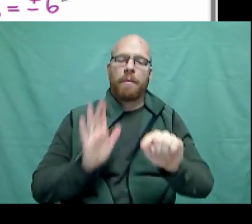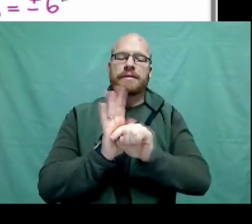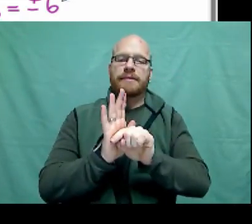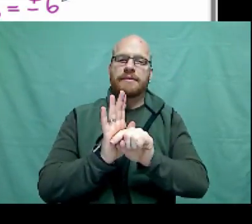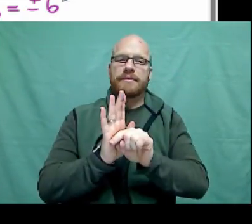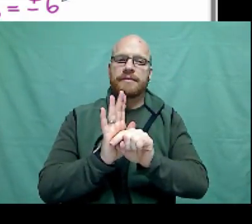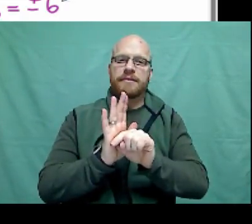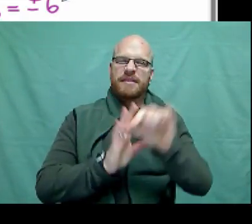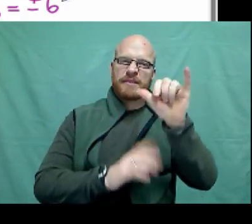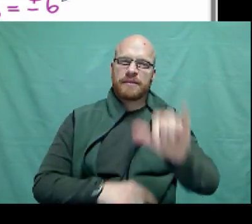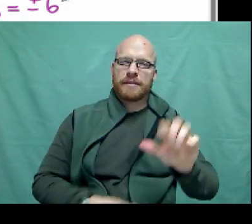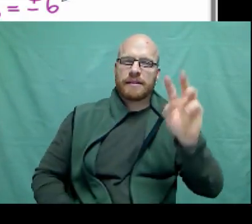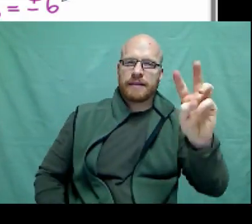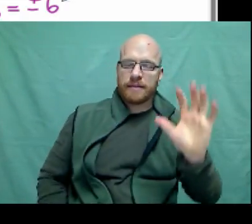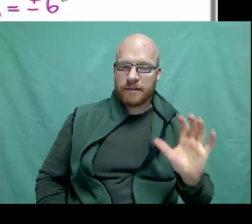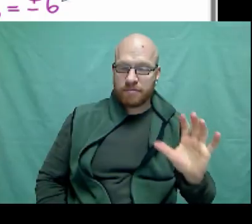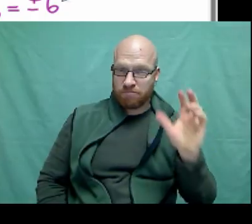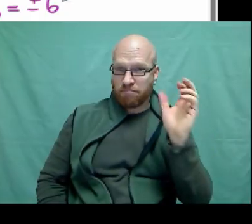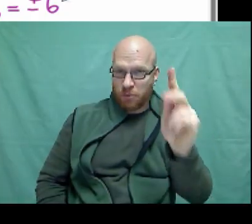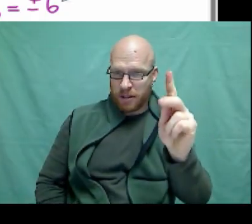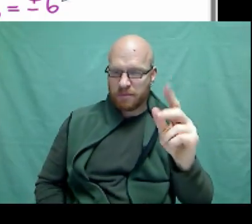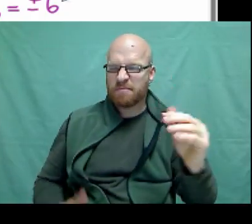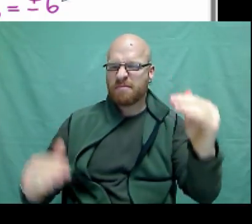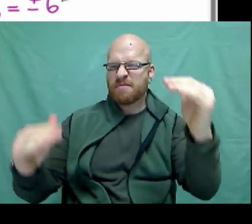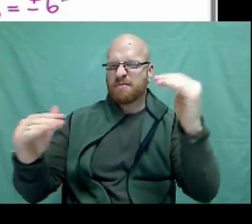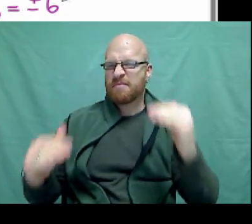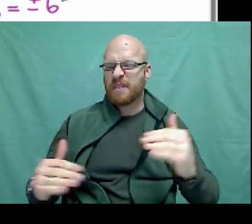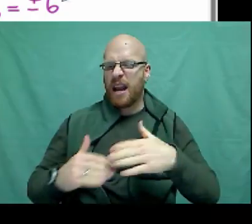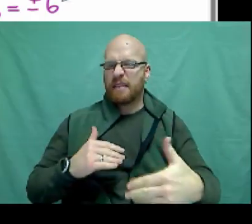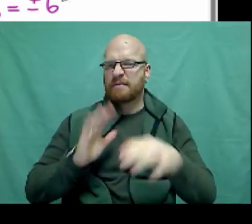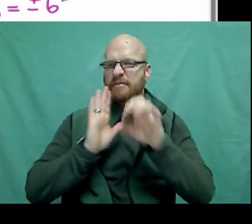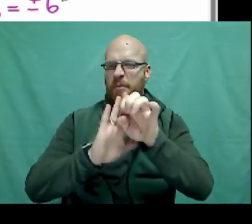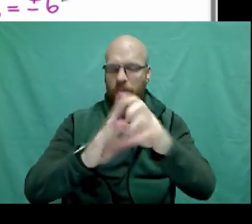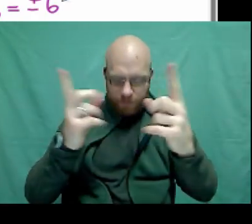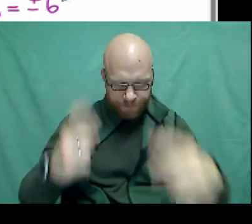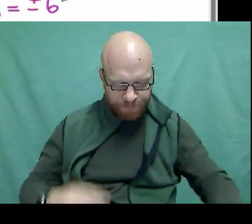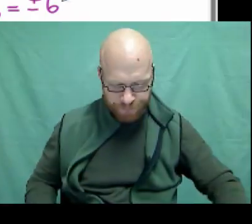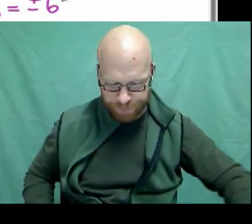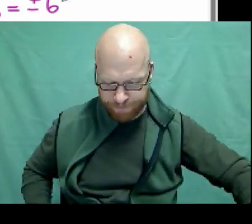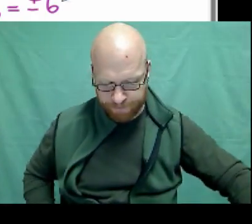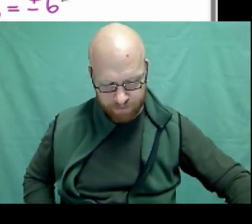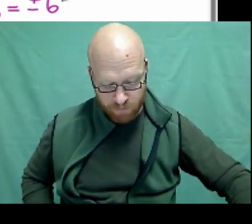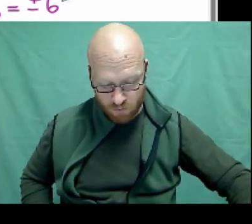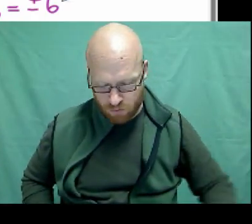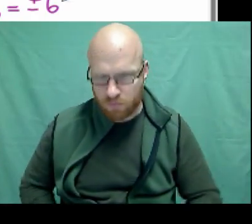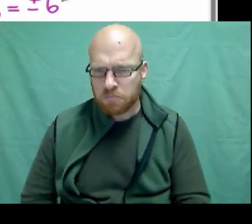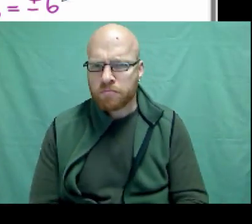See, it can be plus or minus. All right? And that's the answer for that one. Now, our next example.